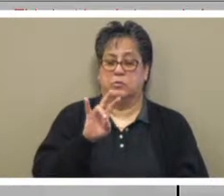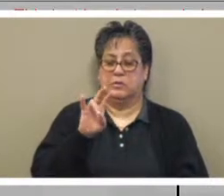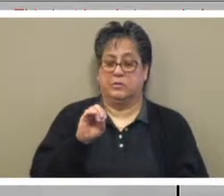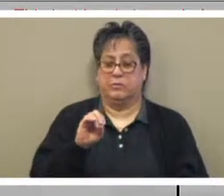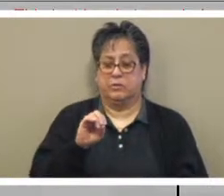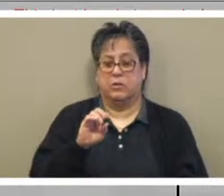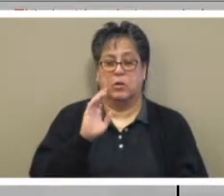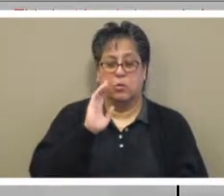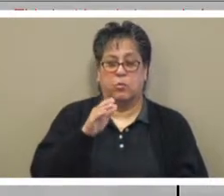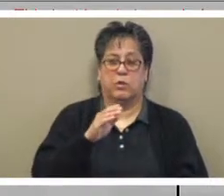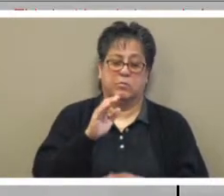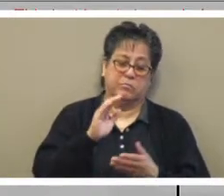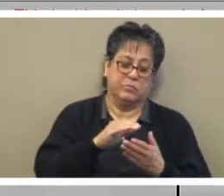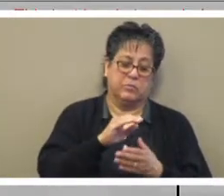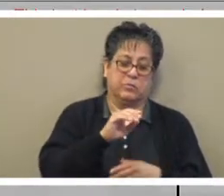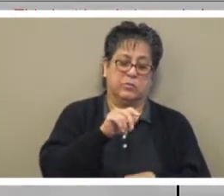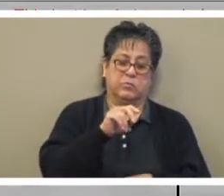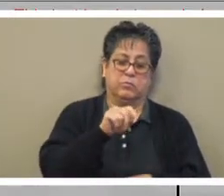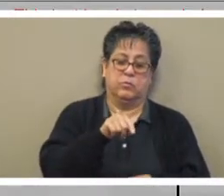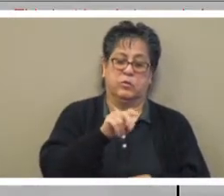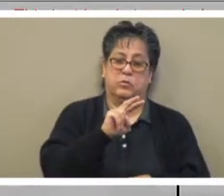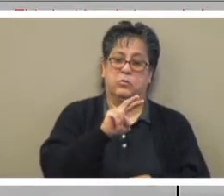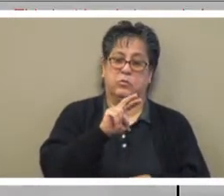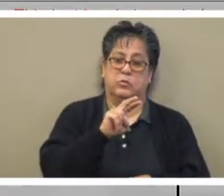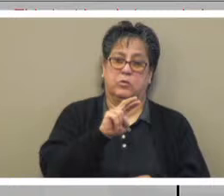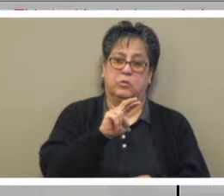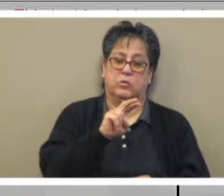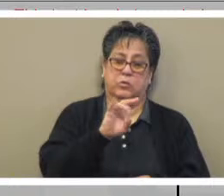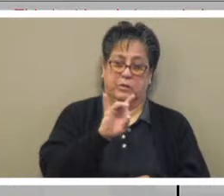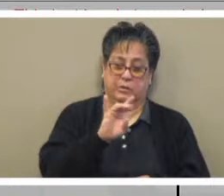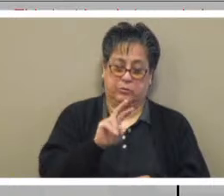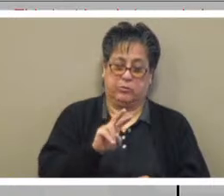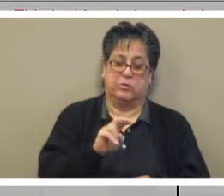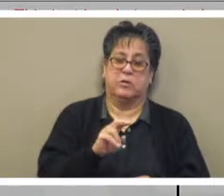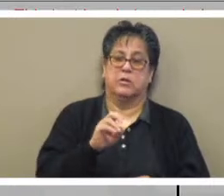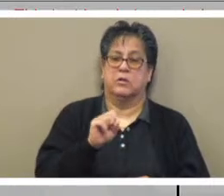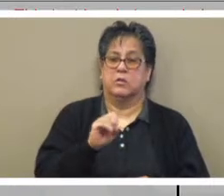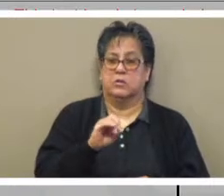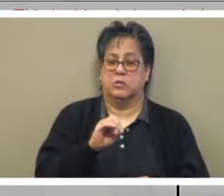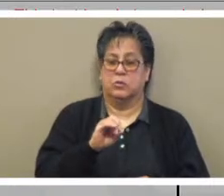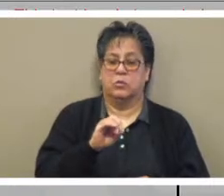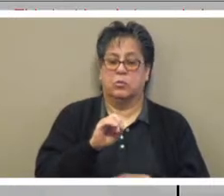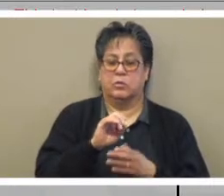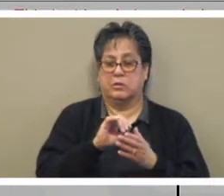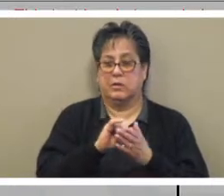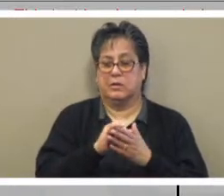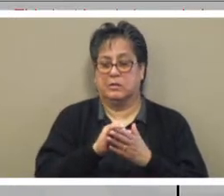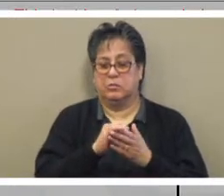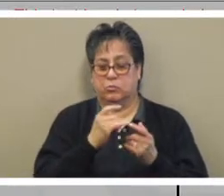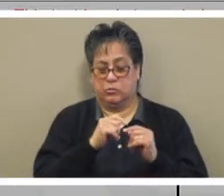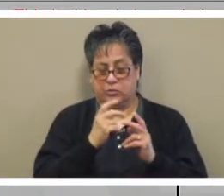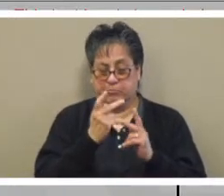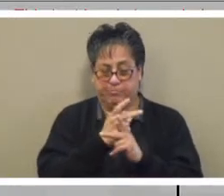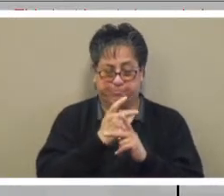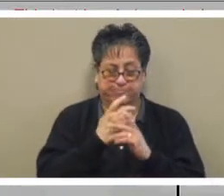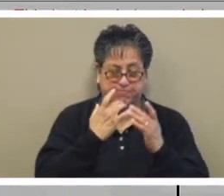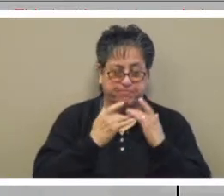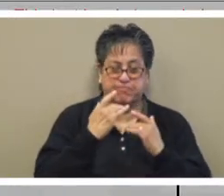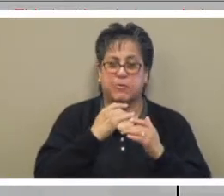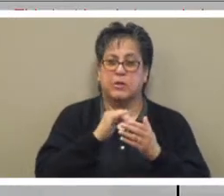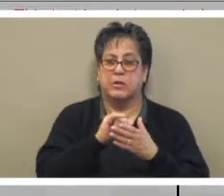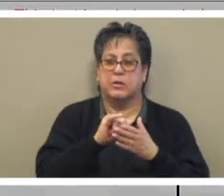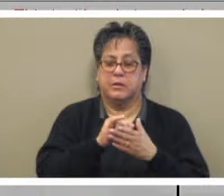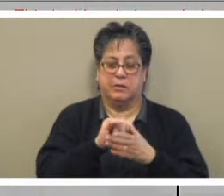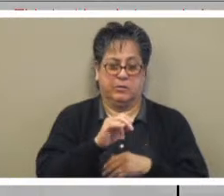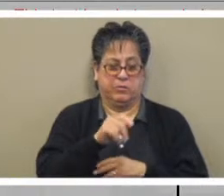penny. And again, being very conservative in modeling, remembering we're very conservative on the interest rates being used, very